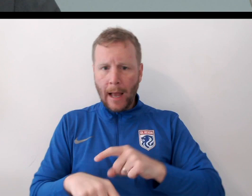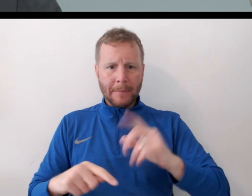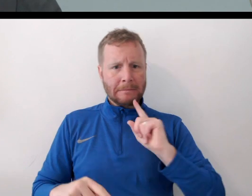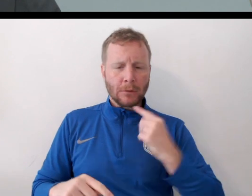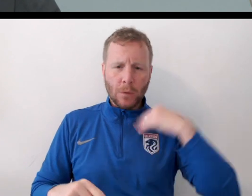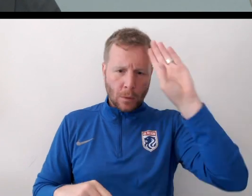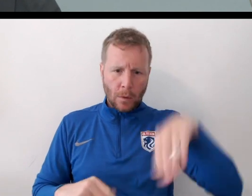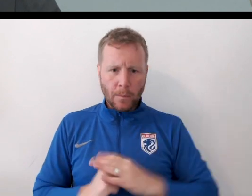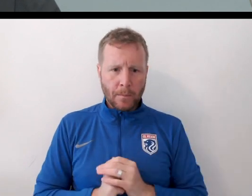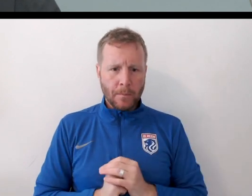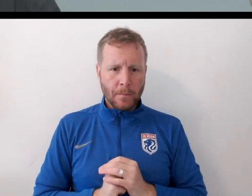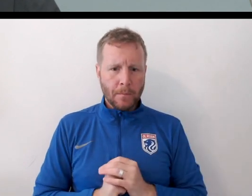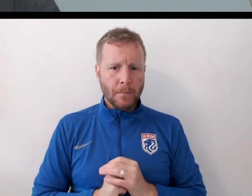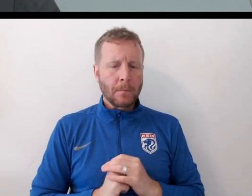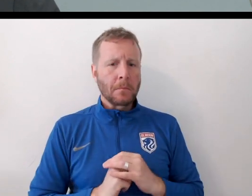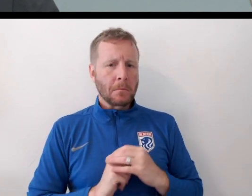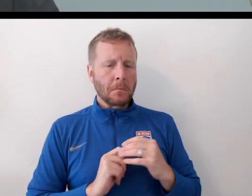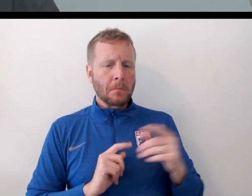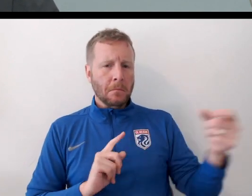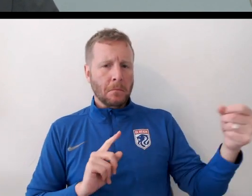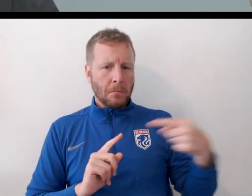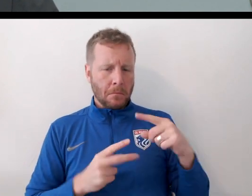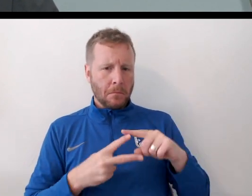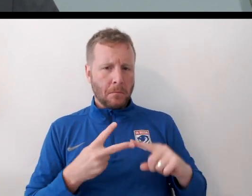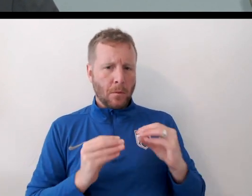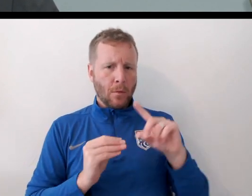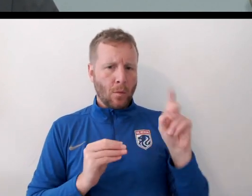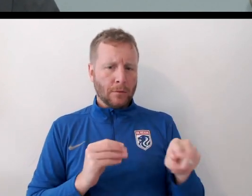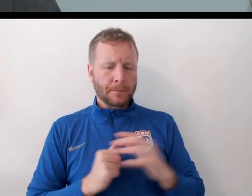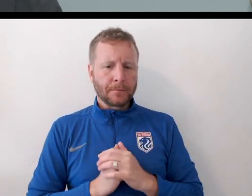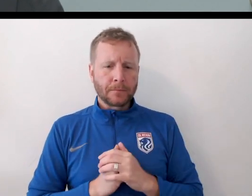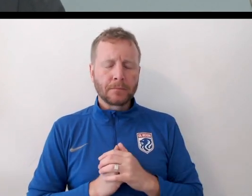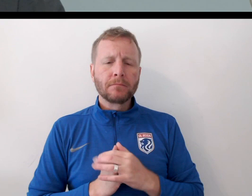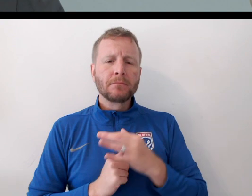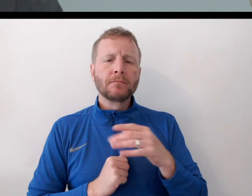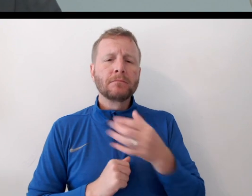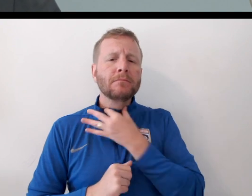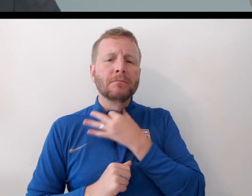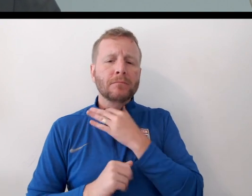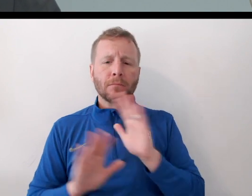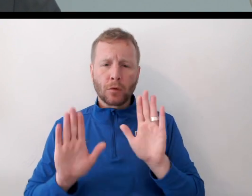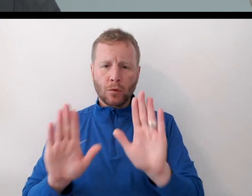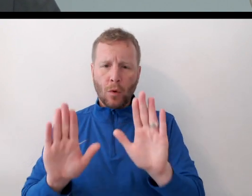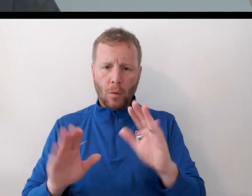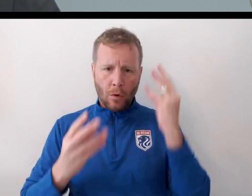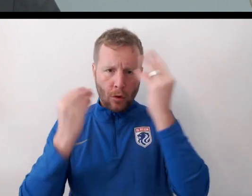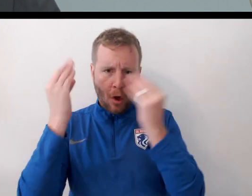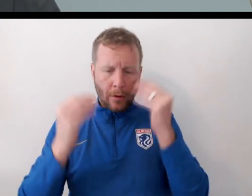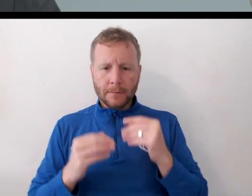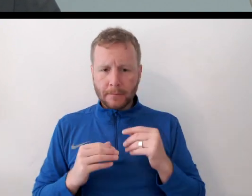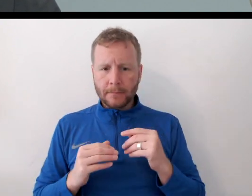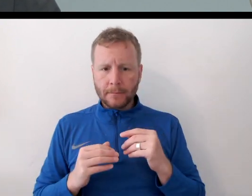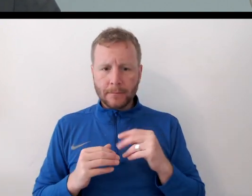need to switch it on. We'll take a couple more in person, Nico, and then Jeff. So I'd love to get both of your perspectives on this. So it's a